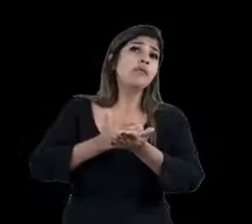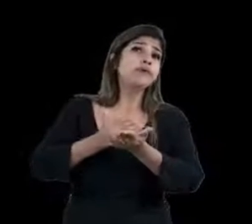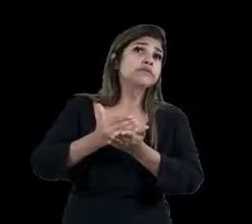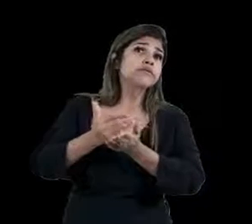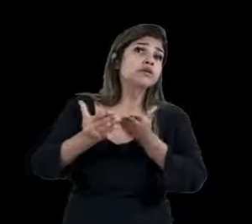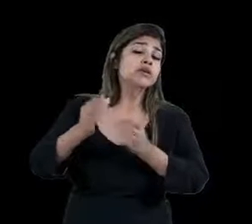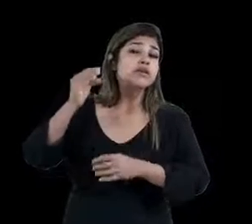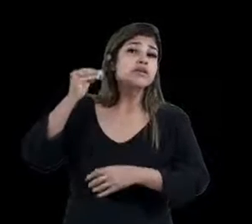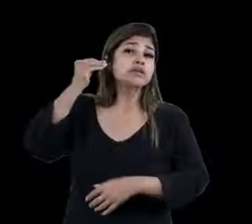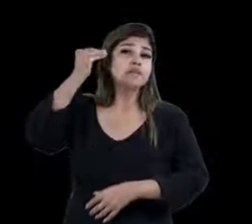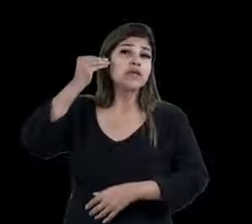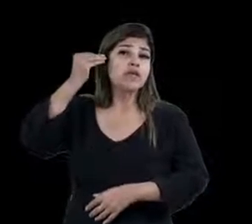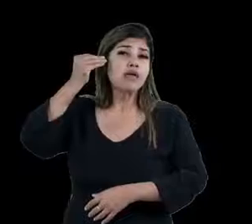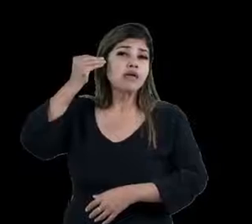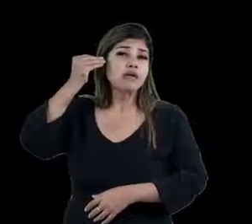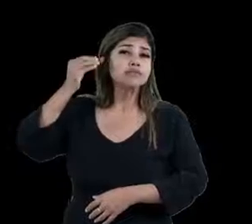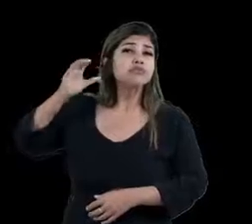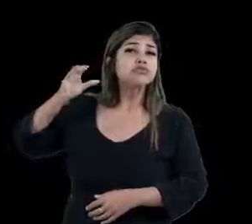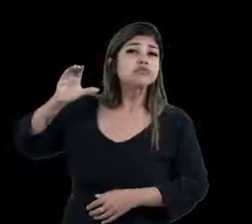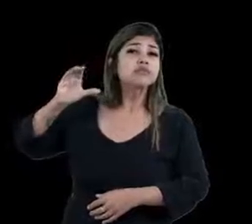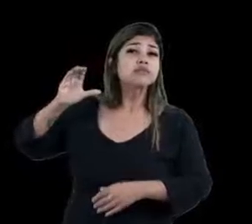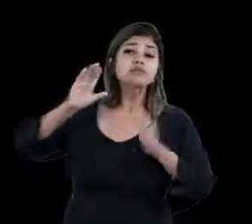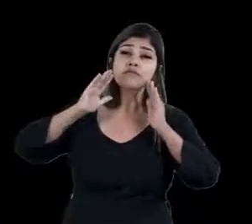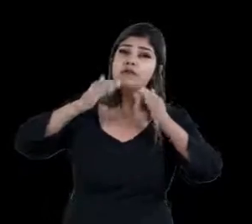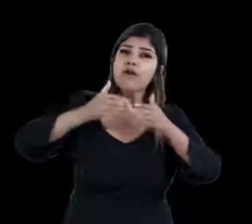Let's start with the water experience.